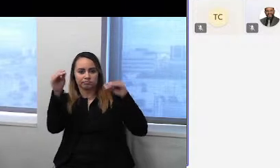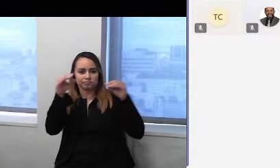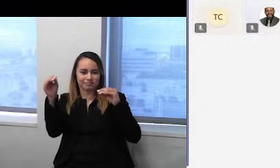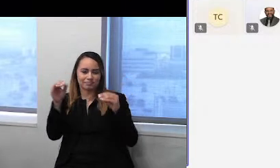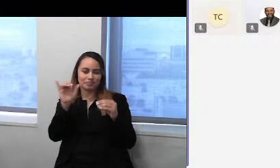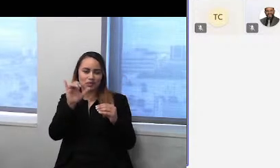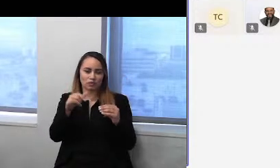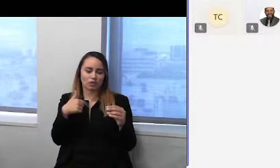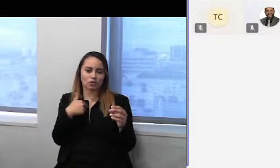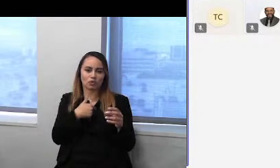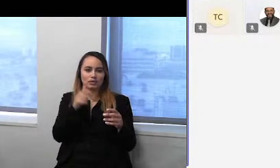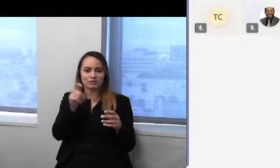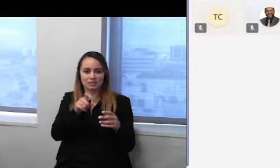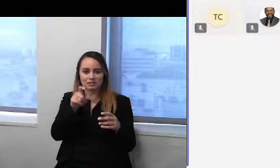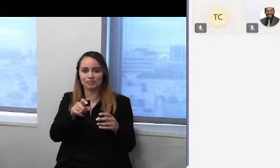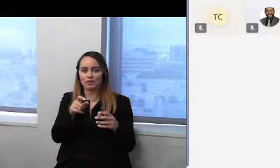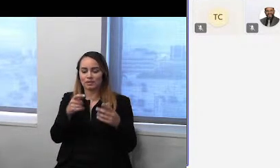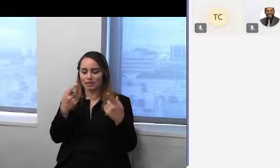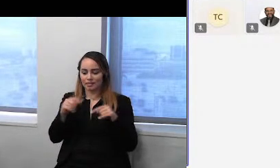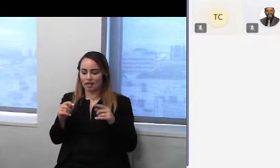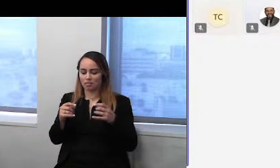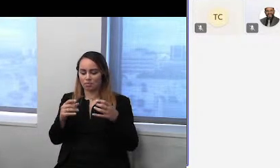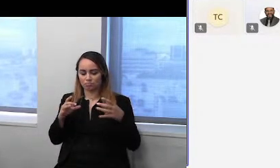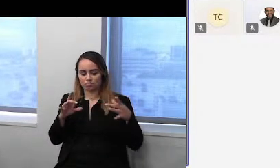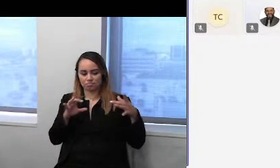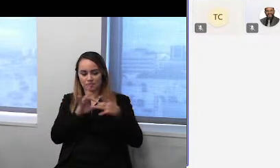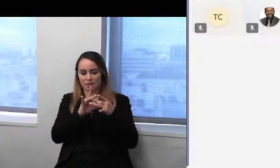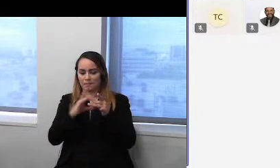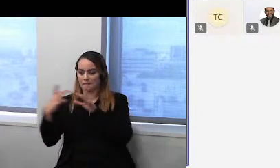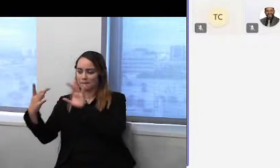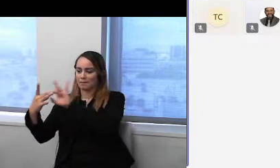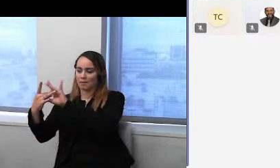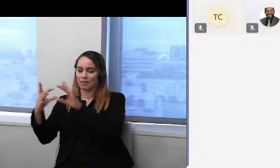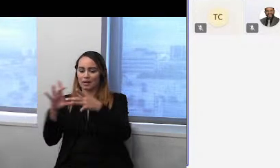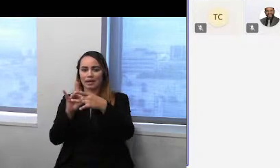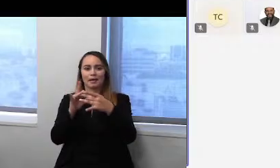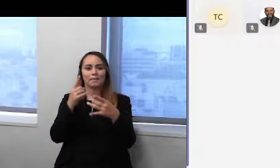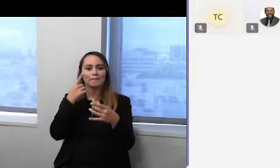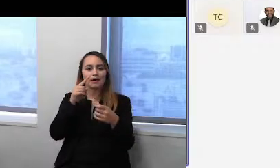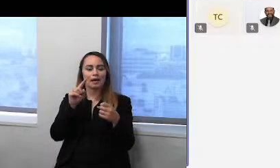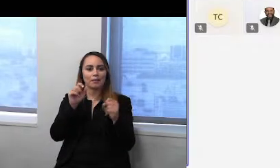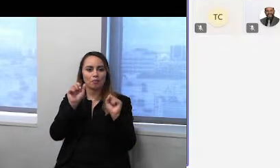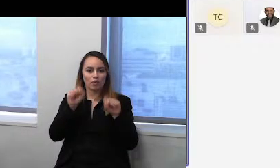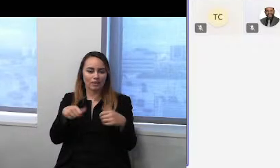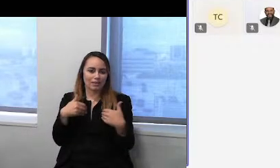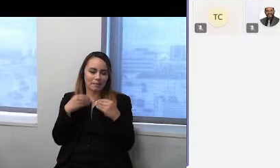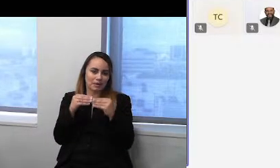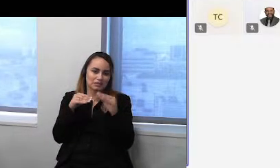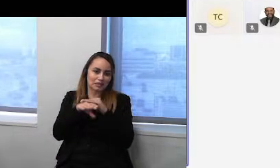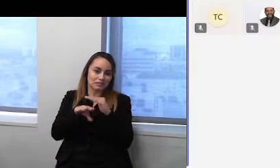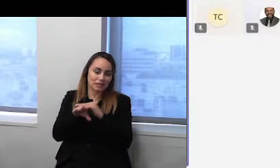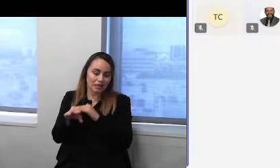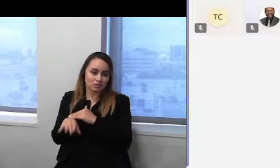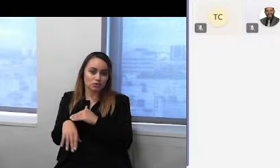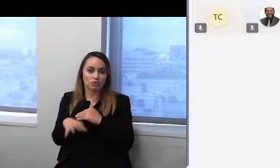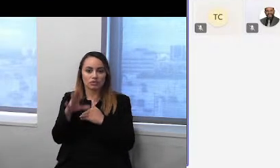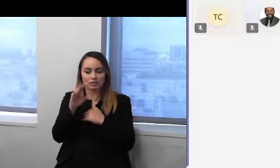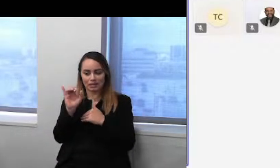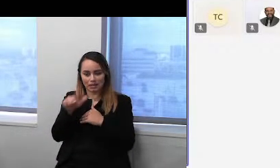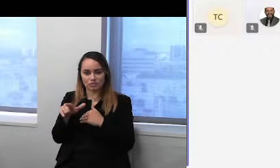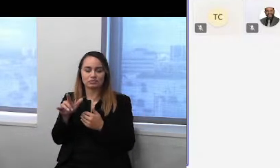access and reliability and redundancy, what's called availability of the resource, generation